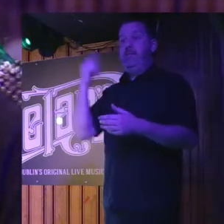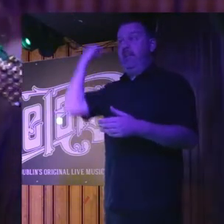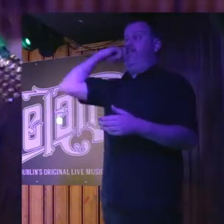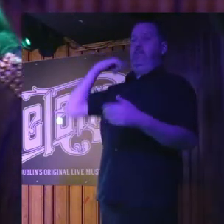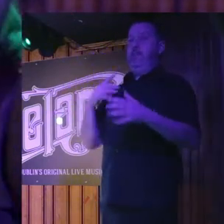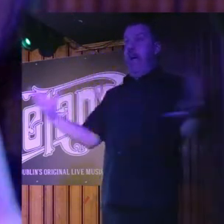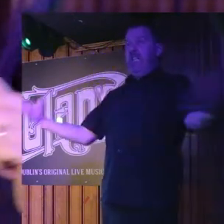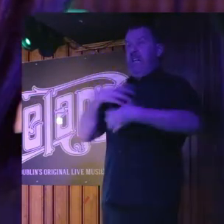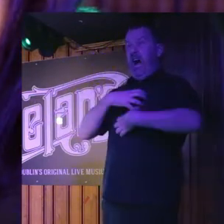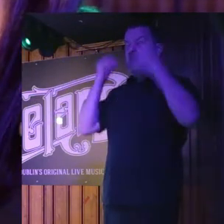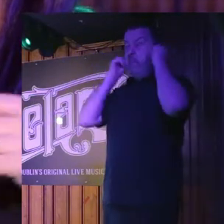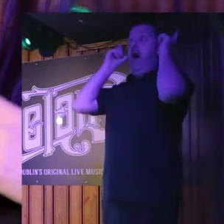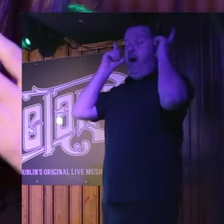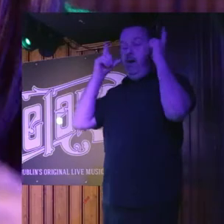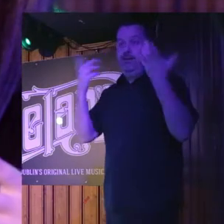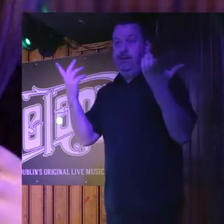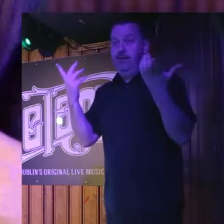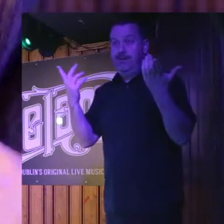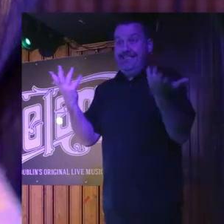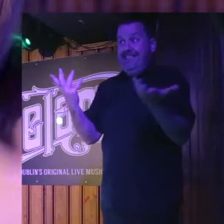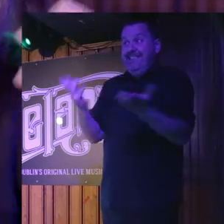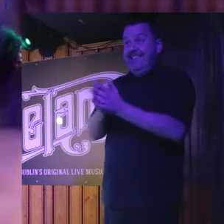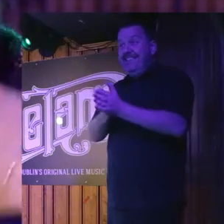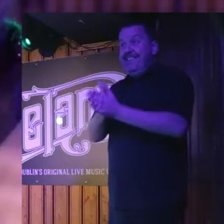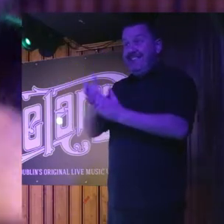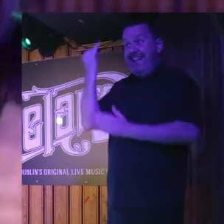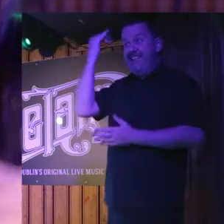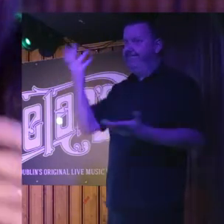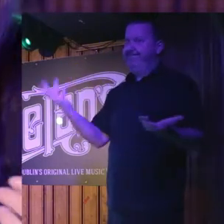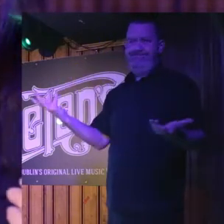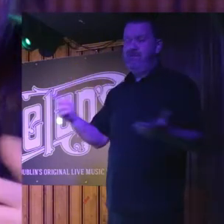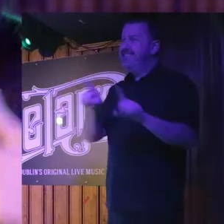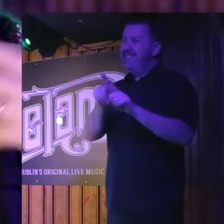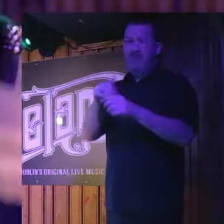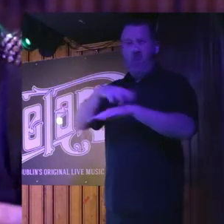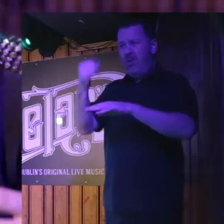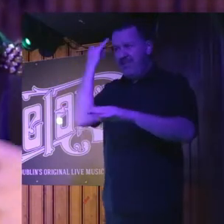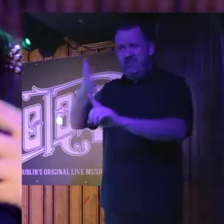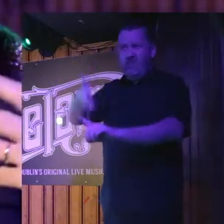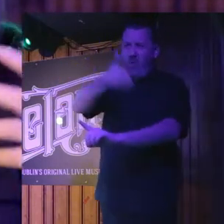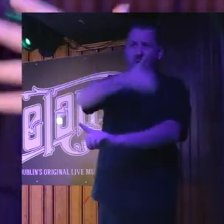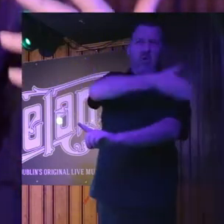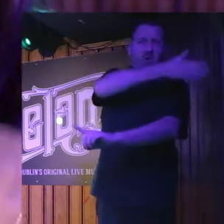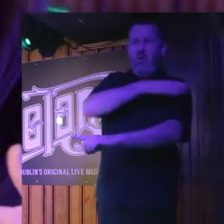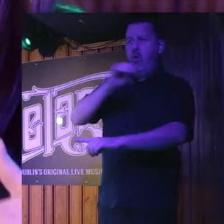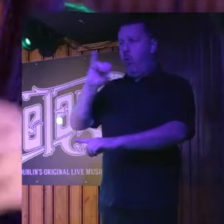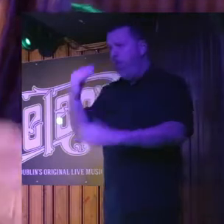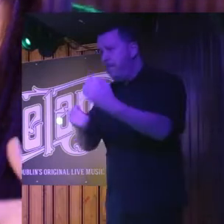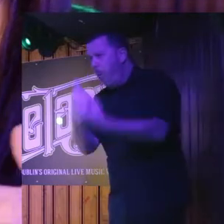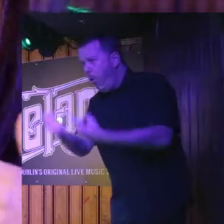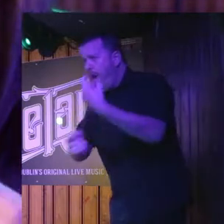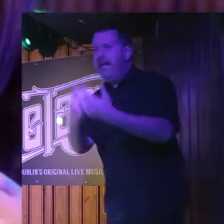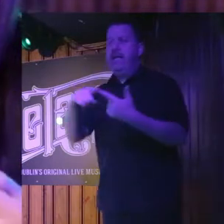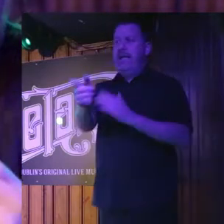them. Sadly, this trend, along with the earlier century ideas of oil boiling, eel